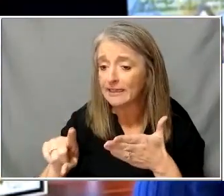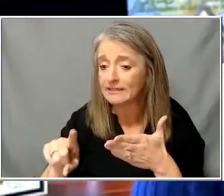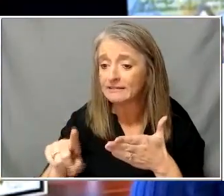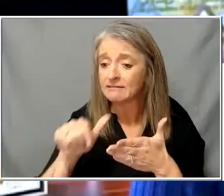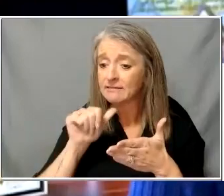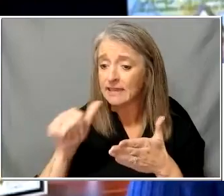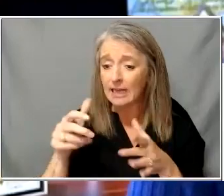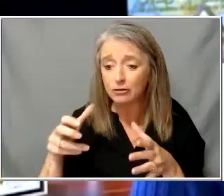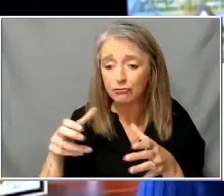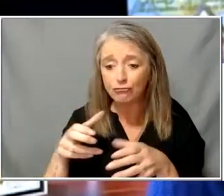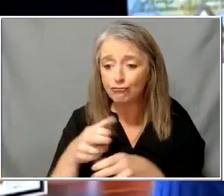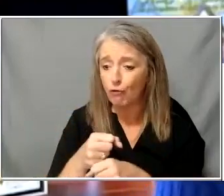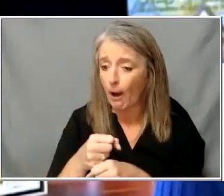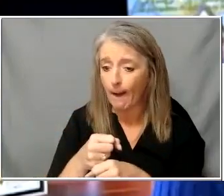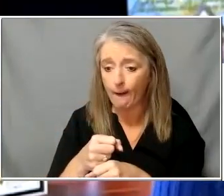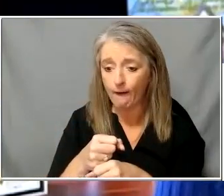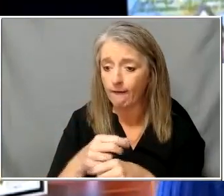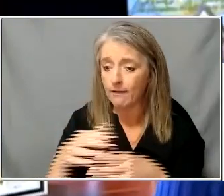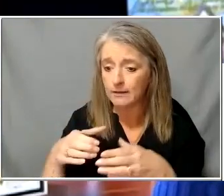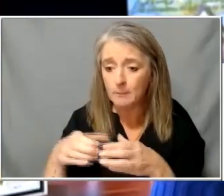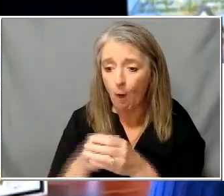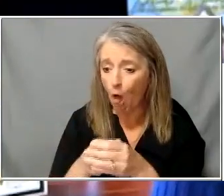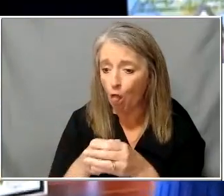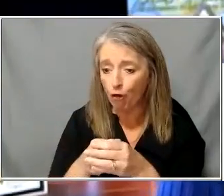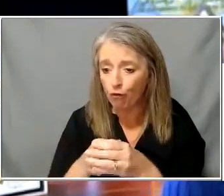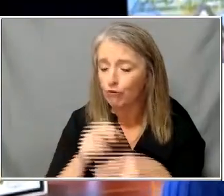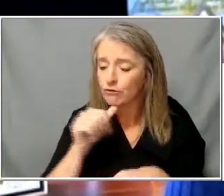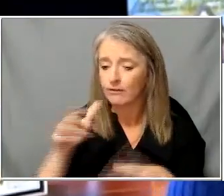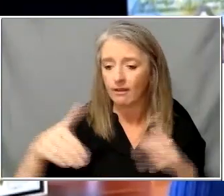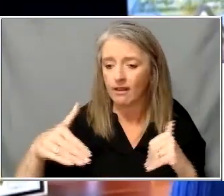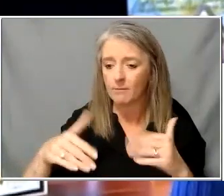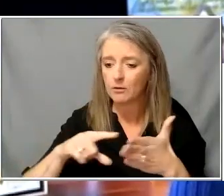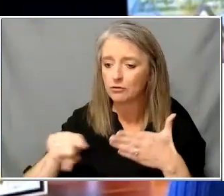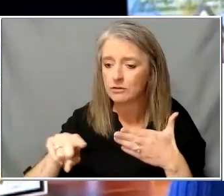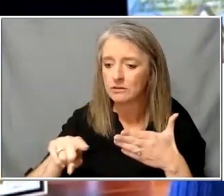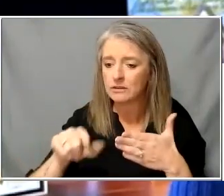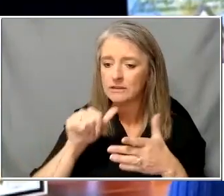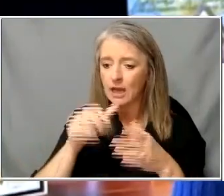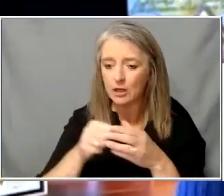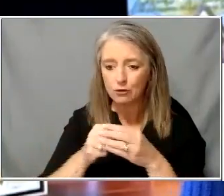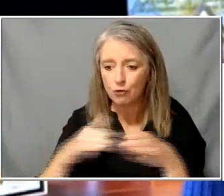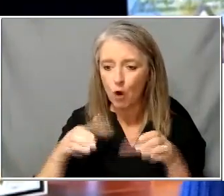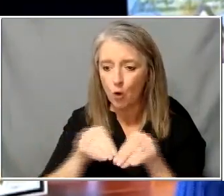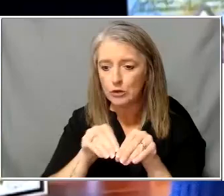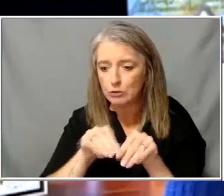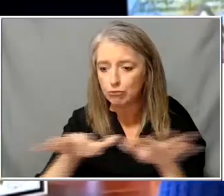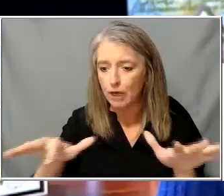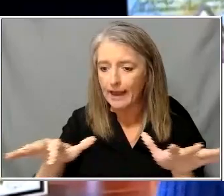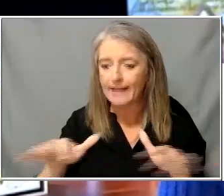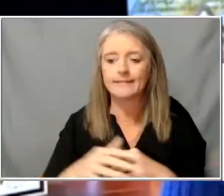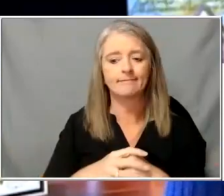hasn't shrunk in a while, but we're keeping it in check. So it's not going to grow and spread and